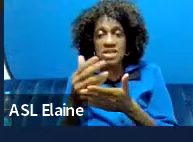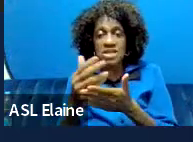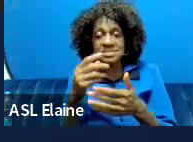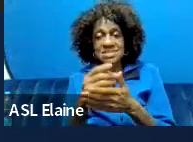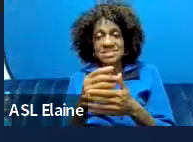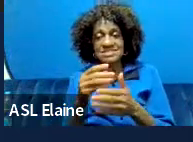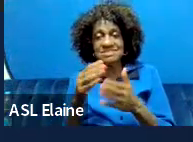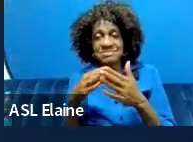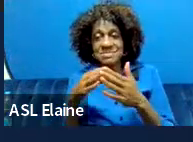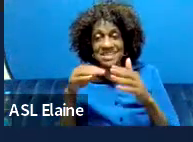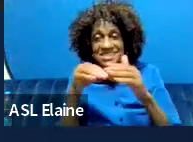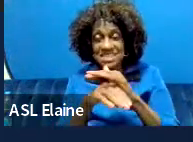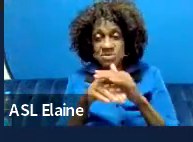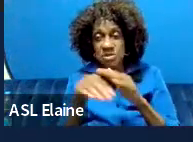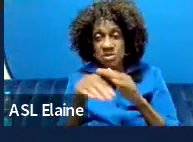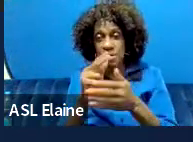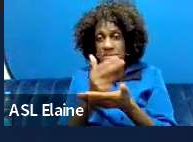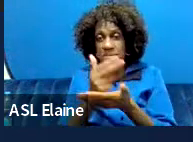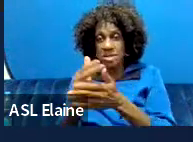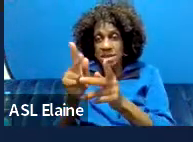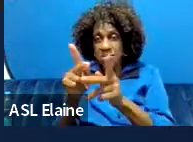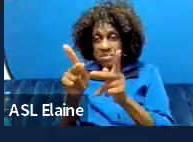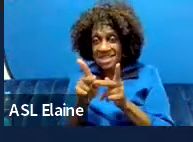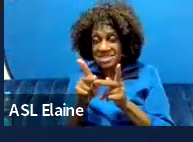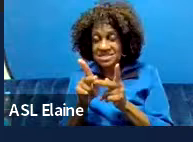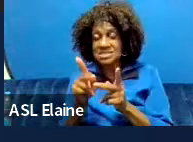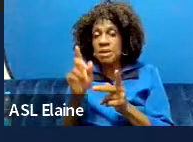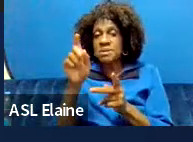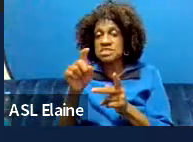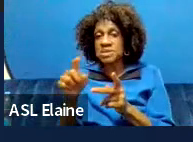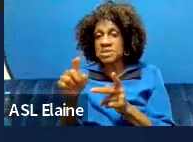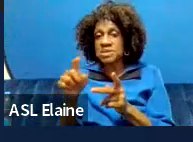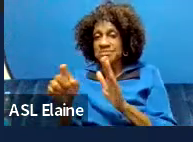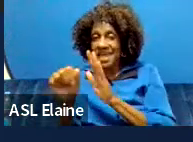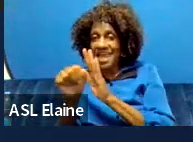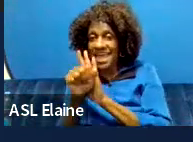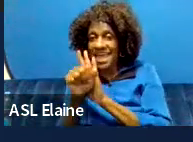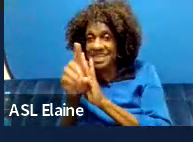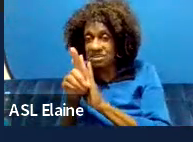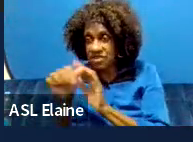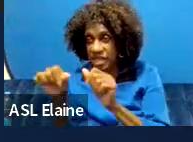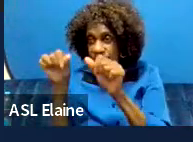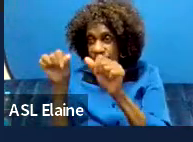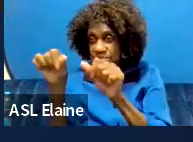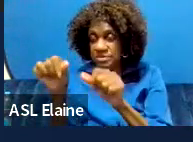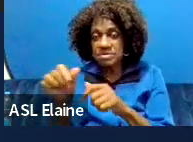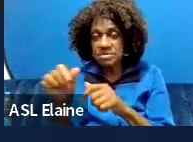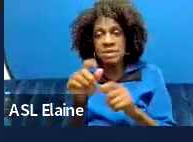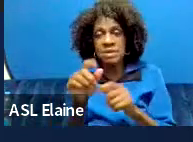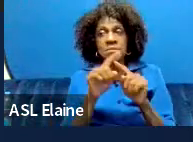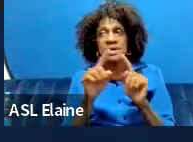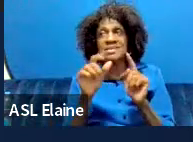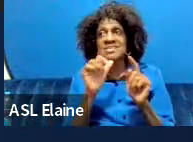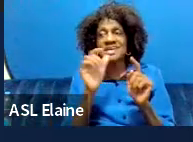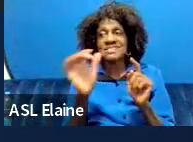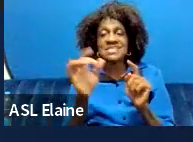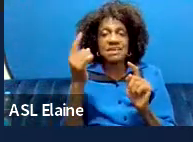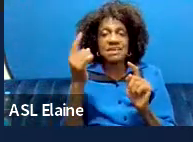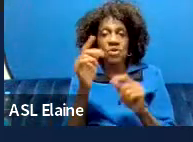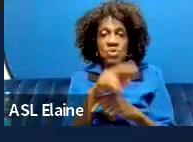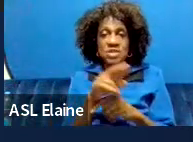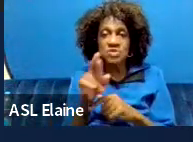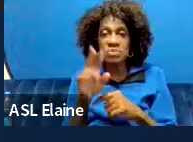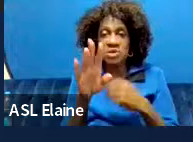parking spaces do have to, the accessible ones must be identified. However, unlike for restrooms, where if